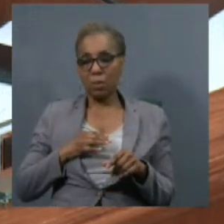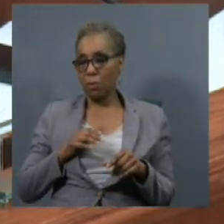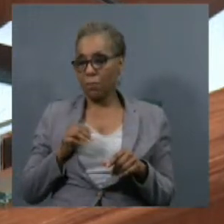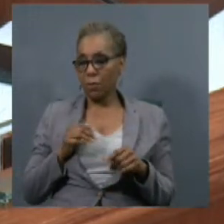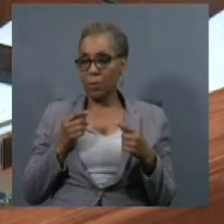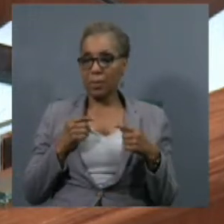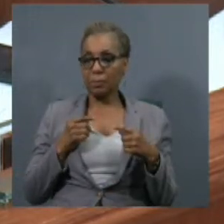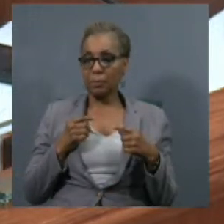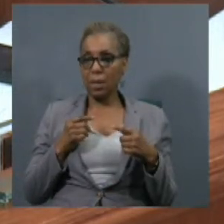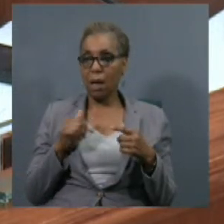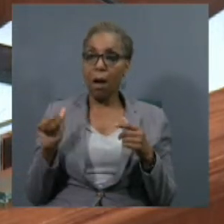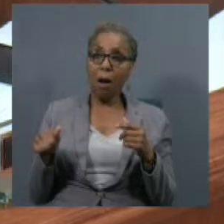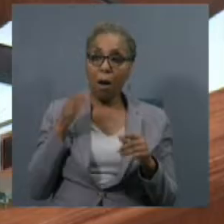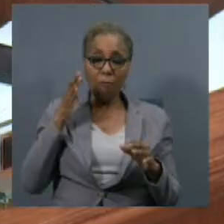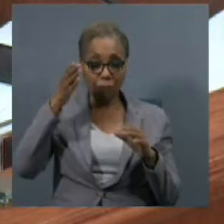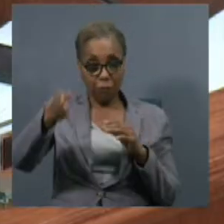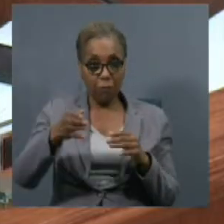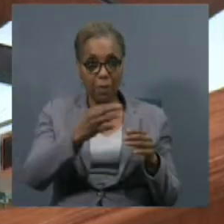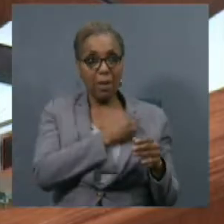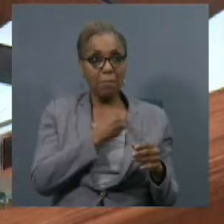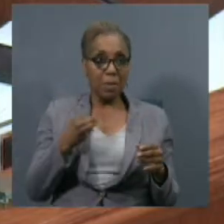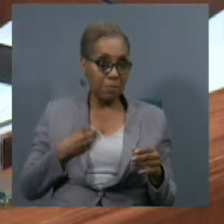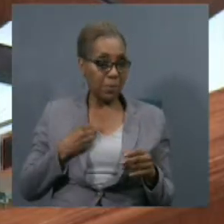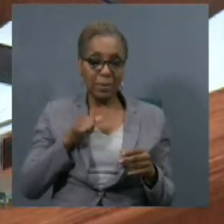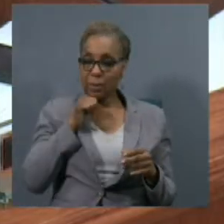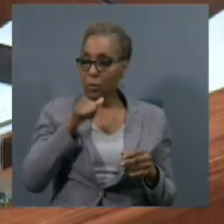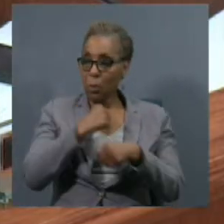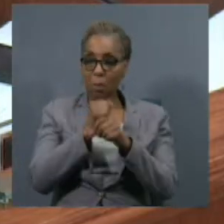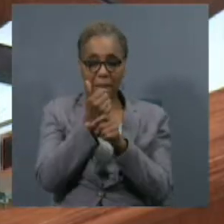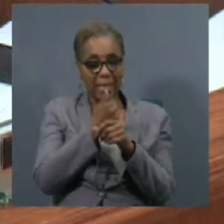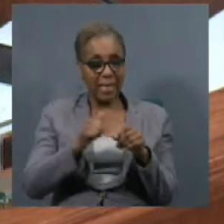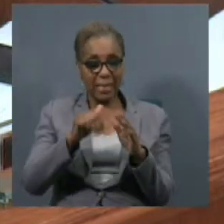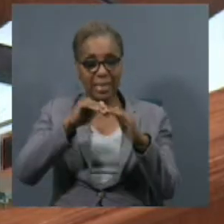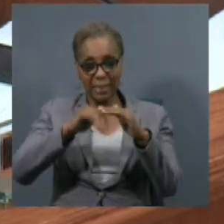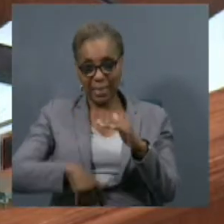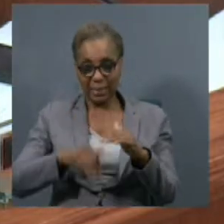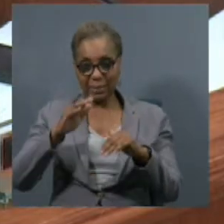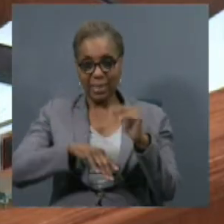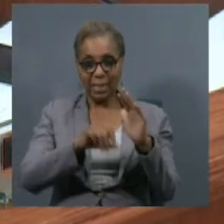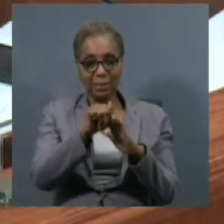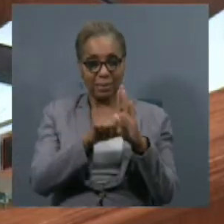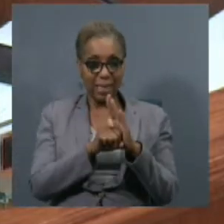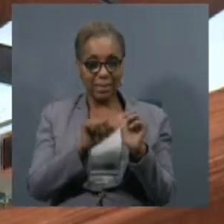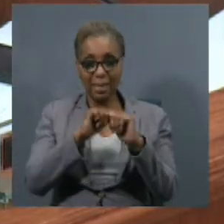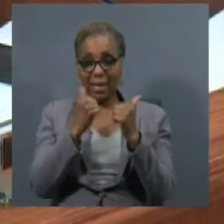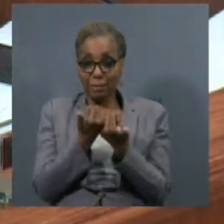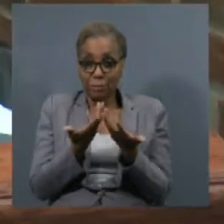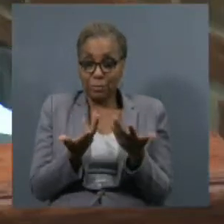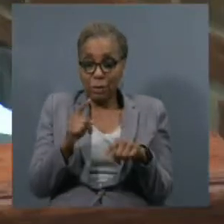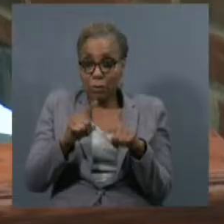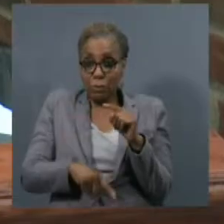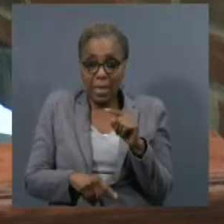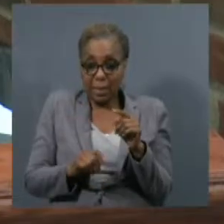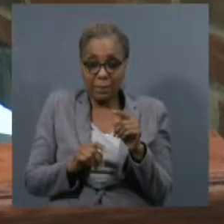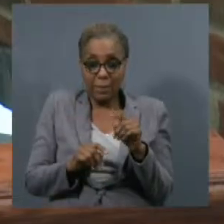members does not make it any less a state agency. I don't think it can get clearer than that.